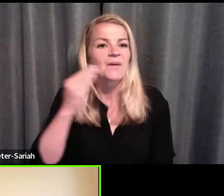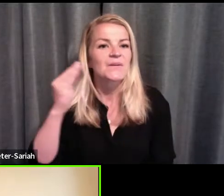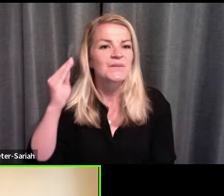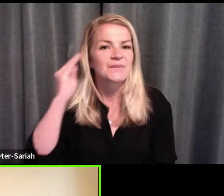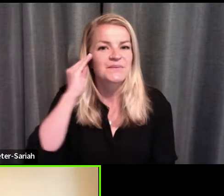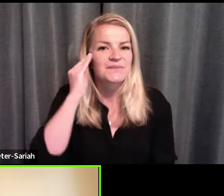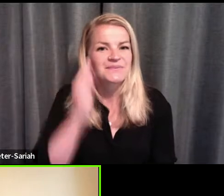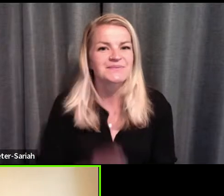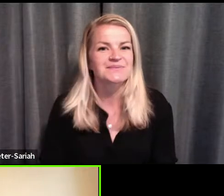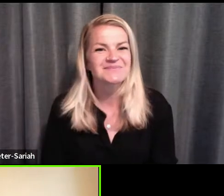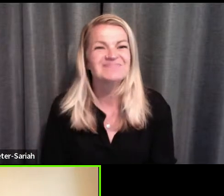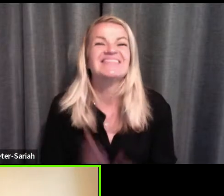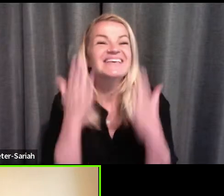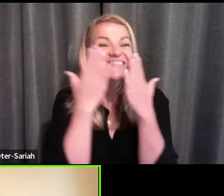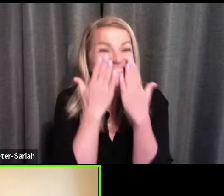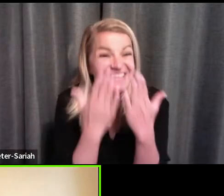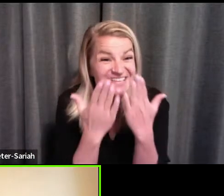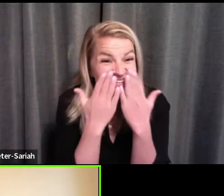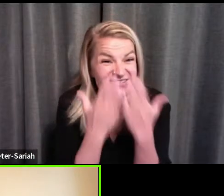Thank you.